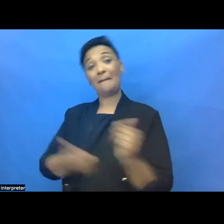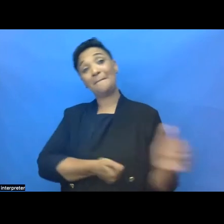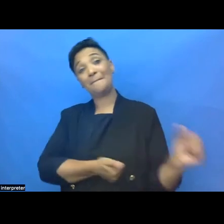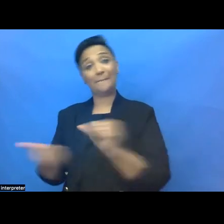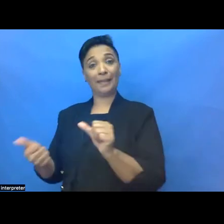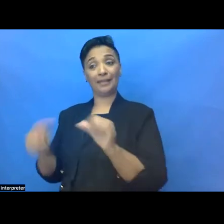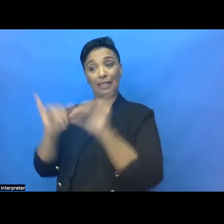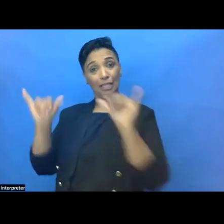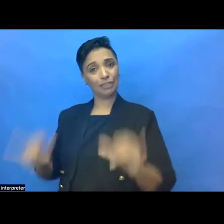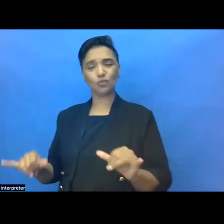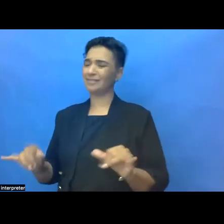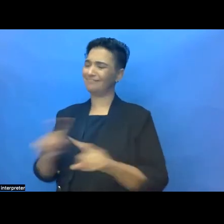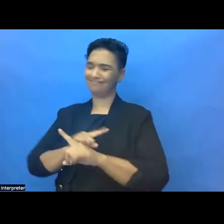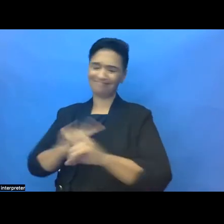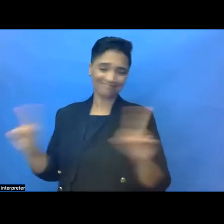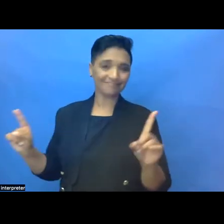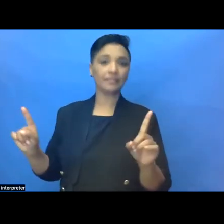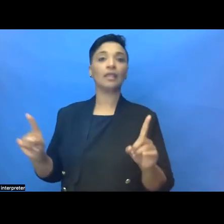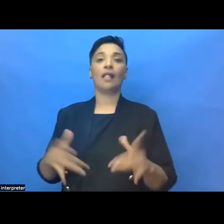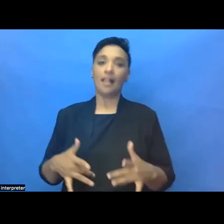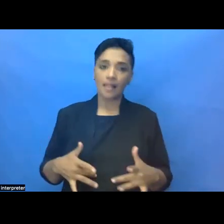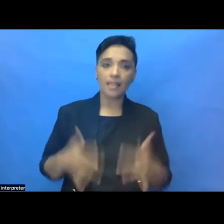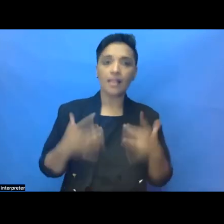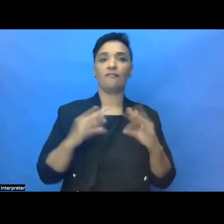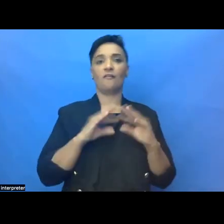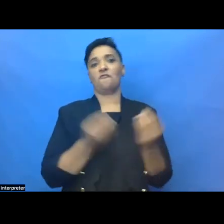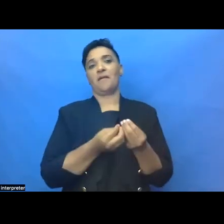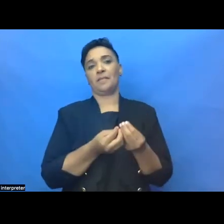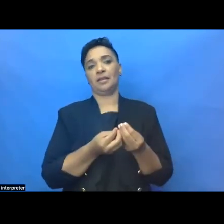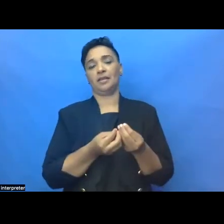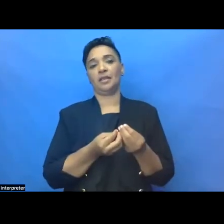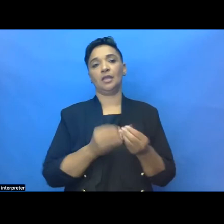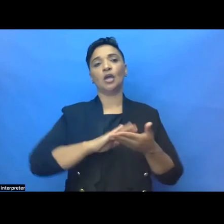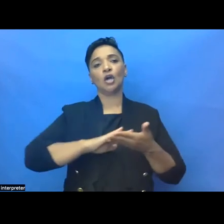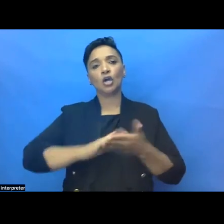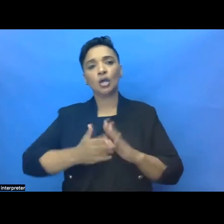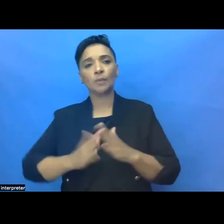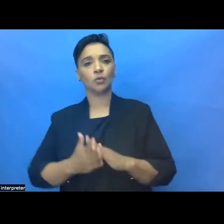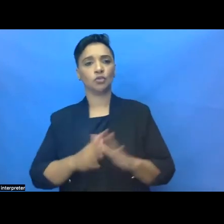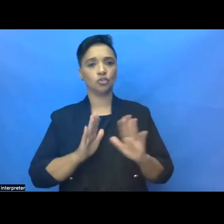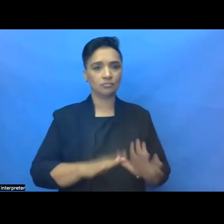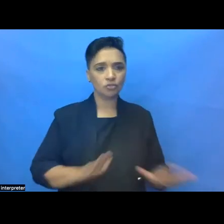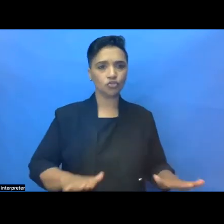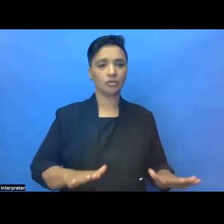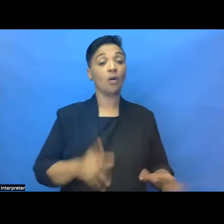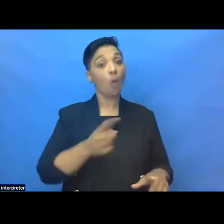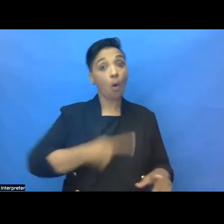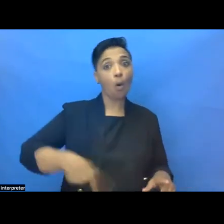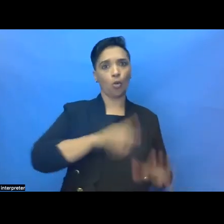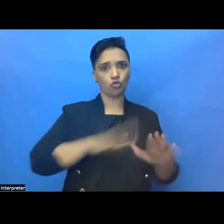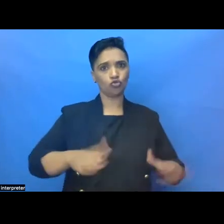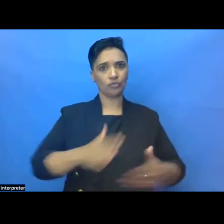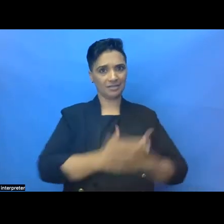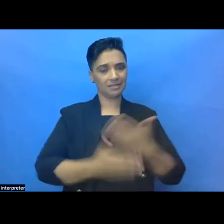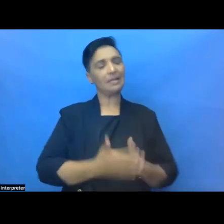Alternative care in the family and family life, community-based programs for children with disabilities, all children with disabilities,